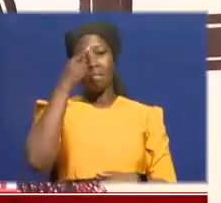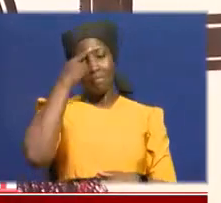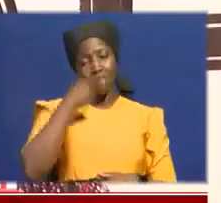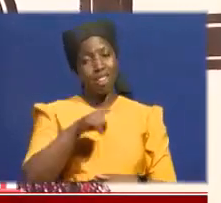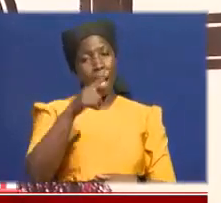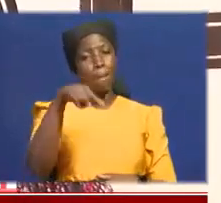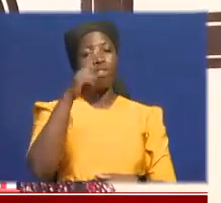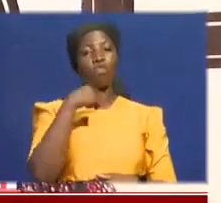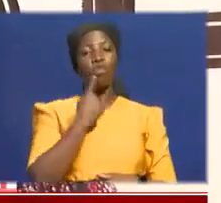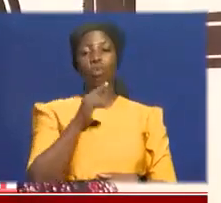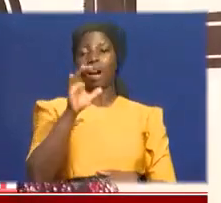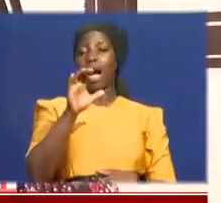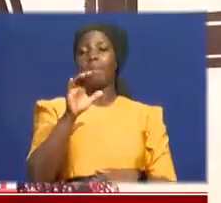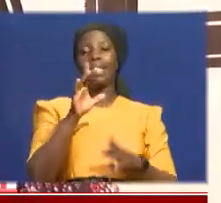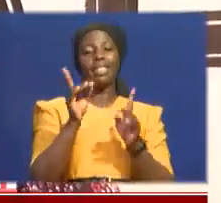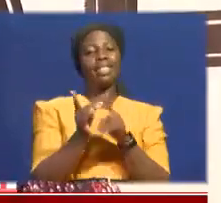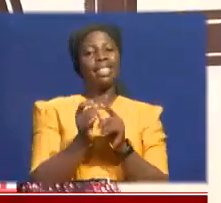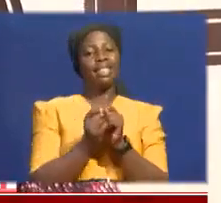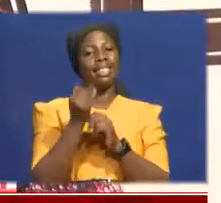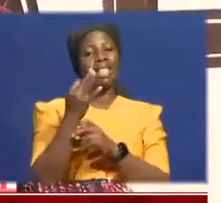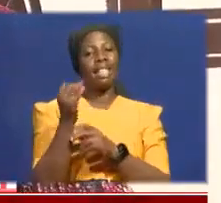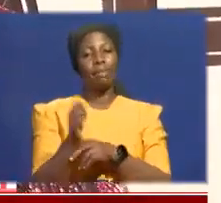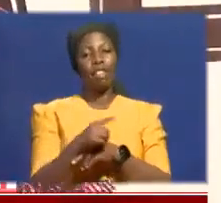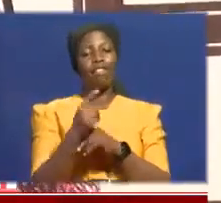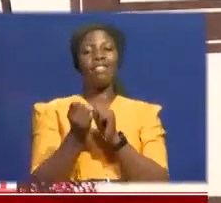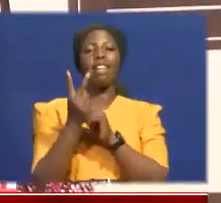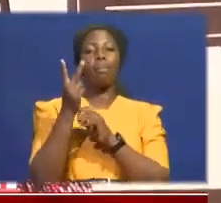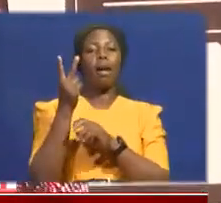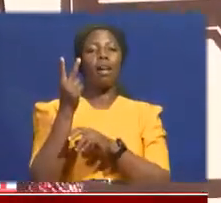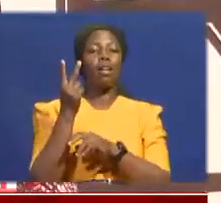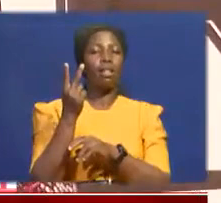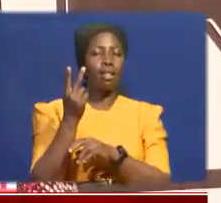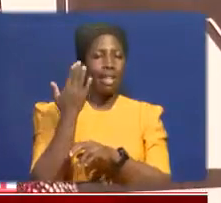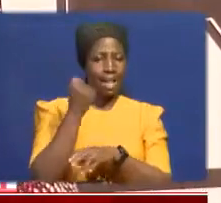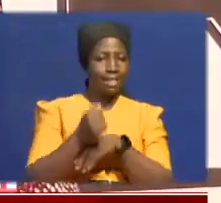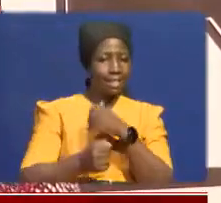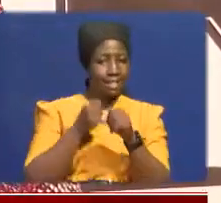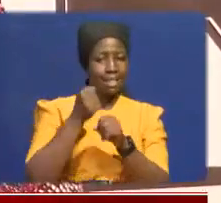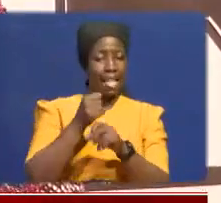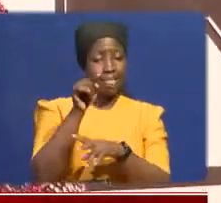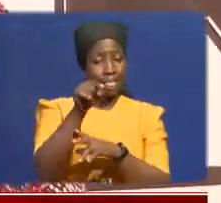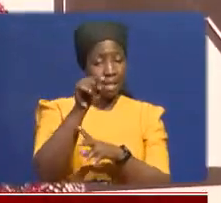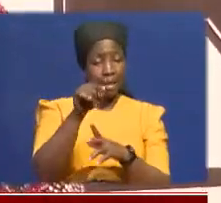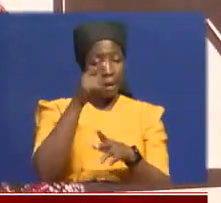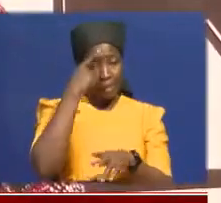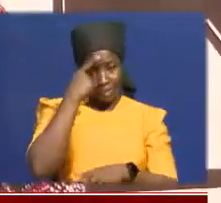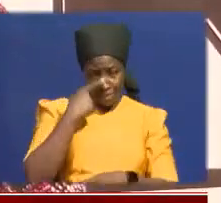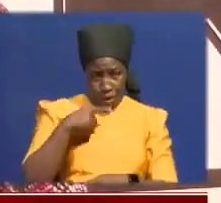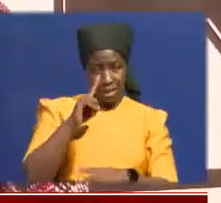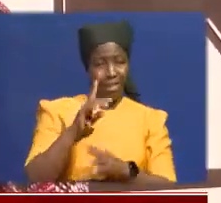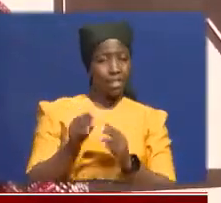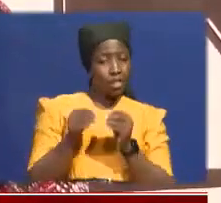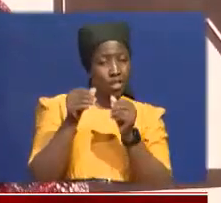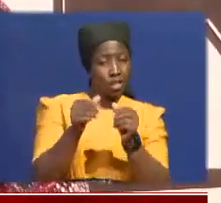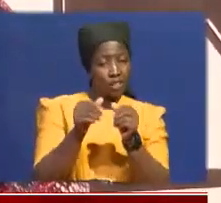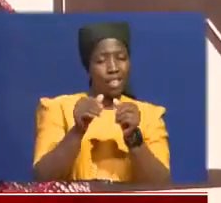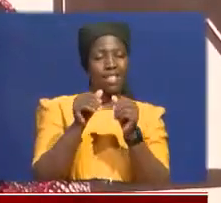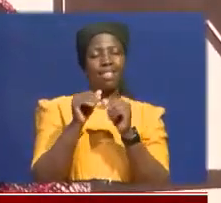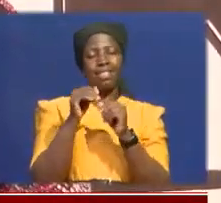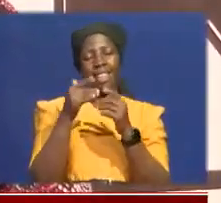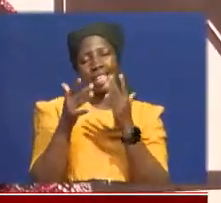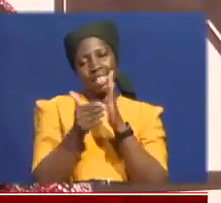Cabinet on 13th December 2023. And this particular policy is addressing the skills